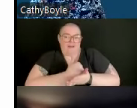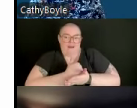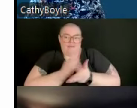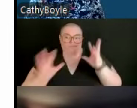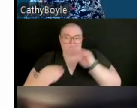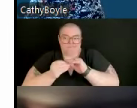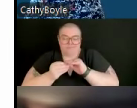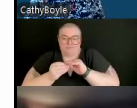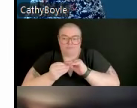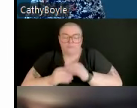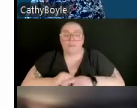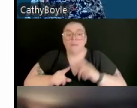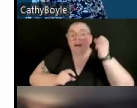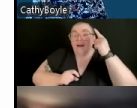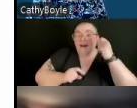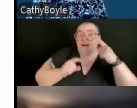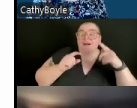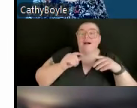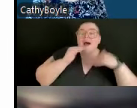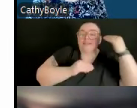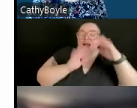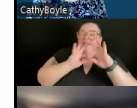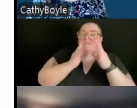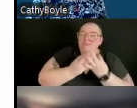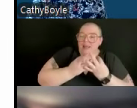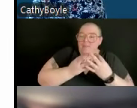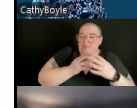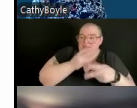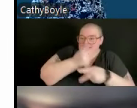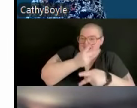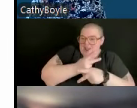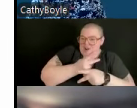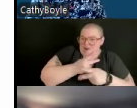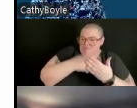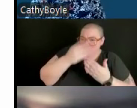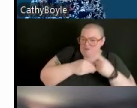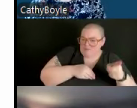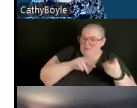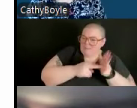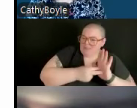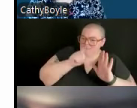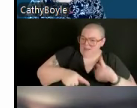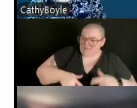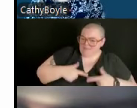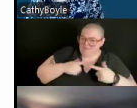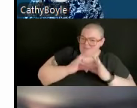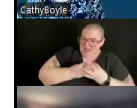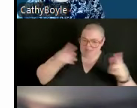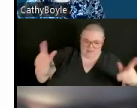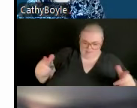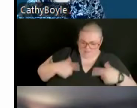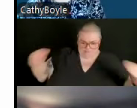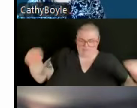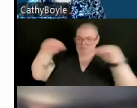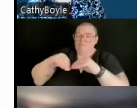care program requires the caregiver to live in the same legal unit. As a result, you're going to have to use adult foster care rather than